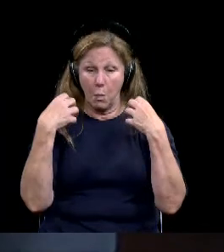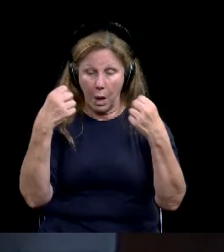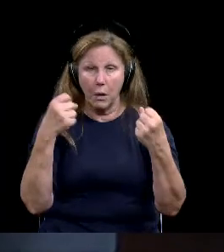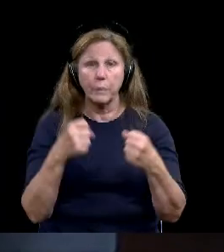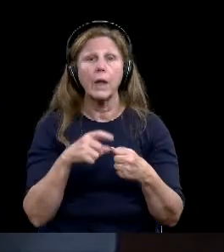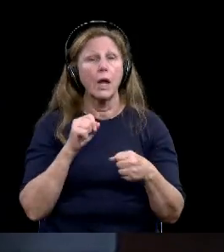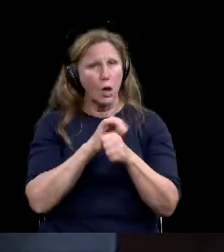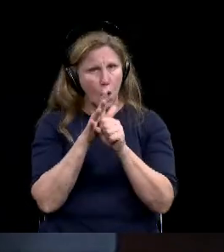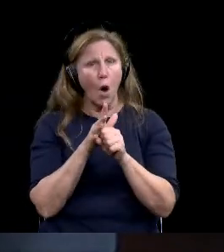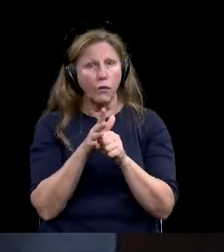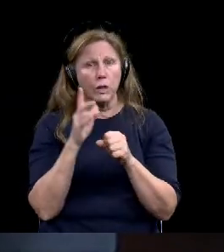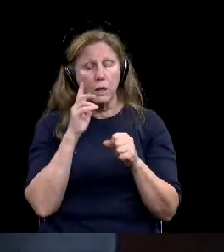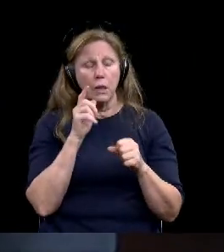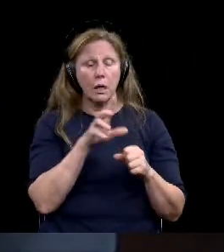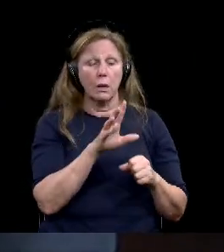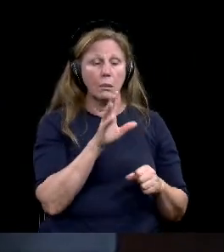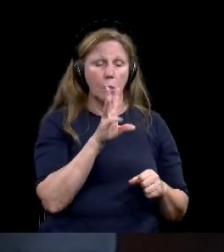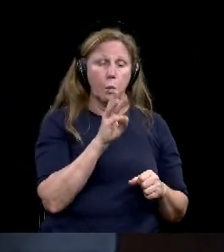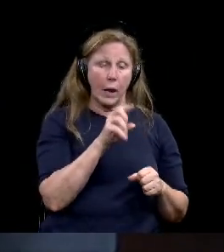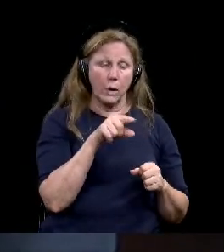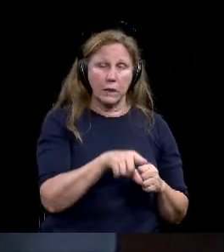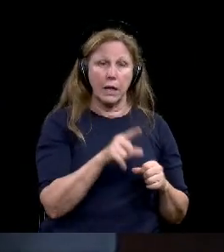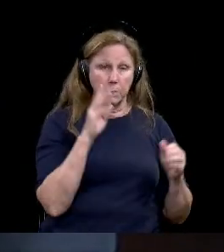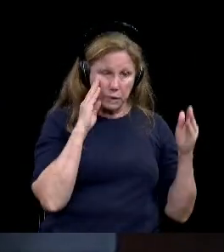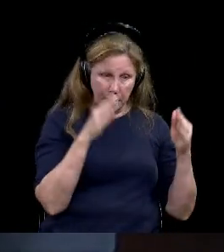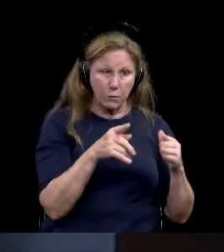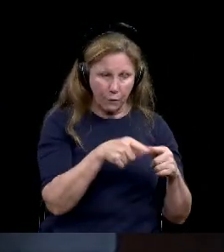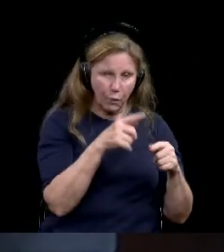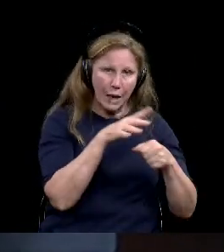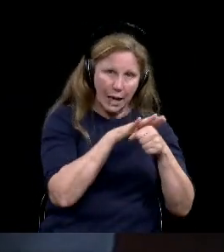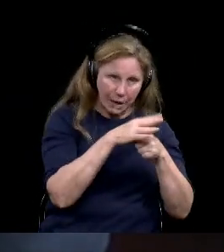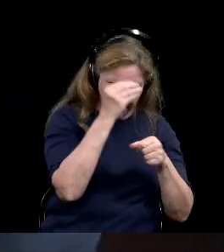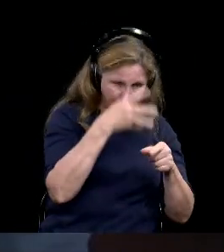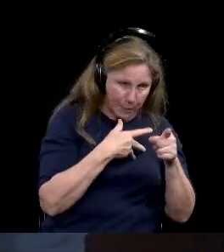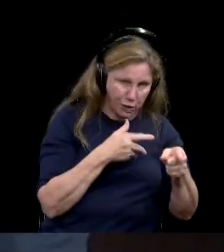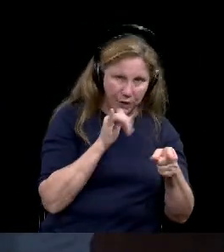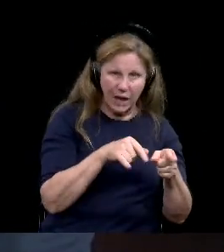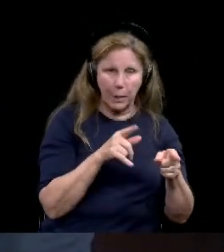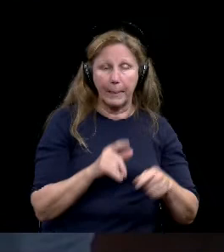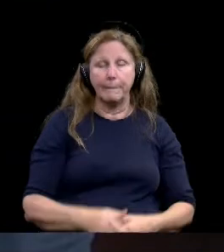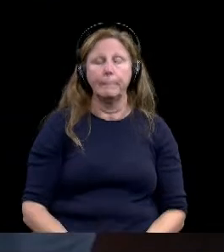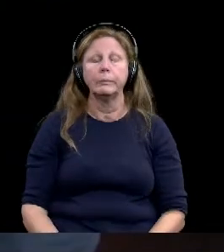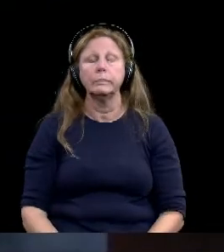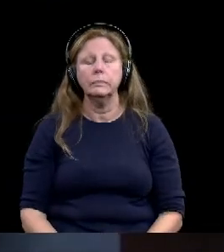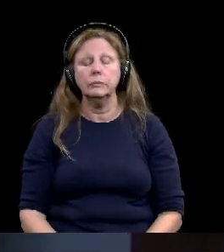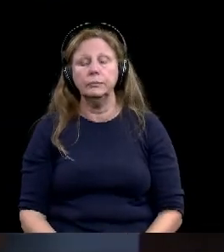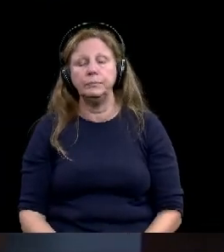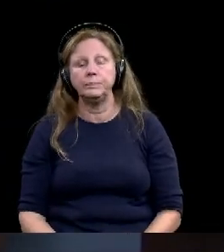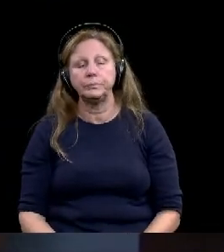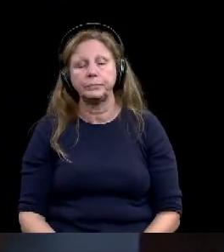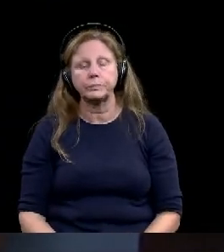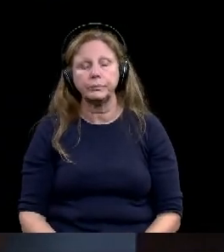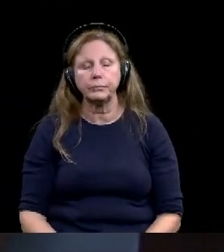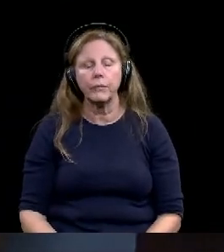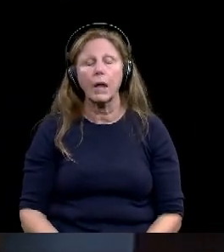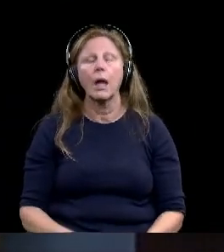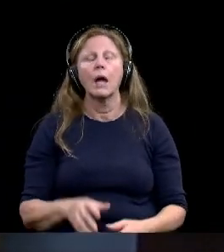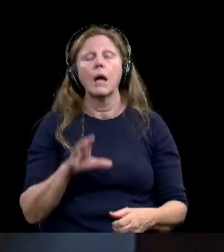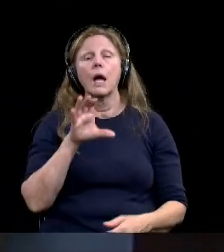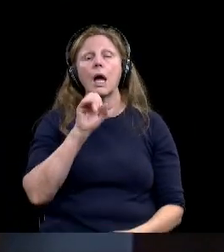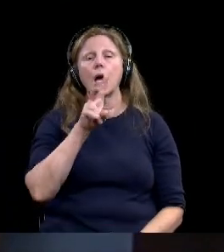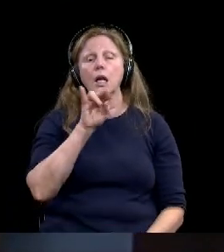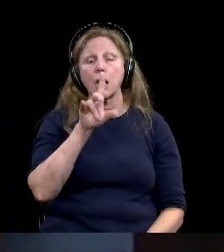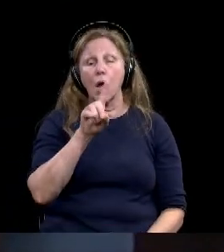At COVIDWaco.com, you can find information on the vaccine distribution, testing centers, community dashboards and